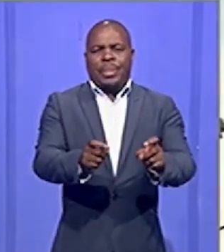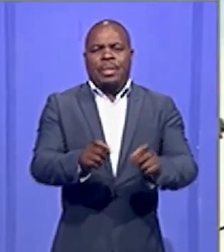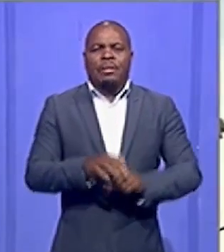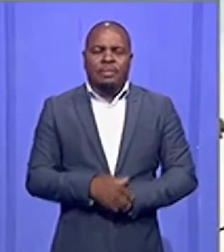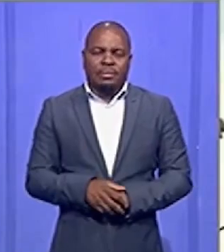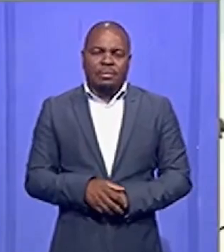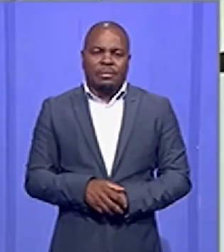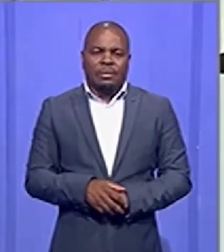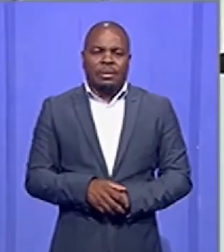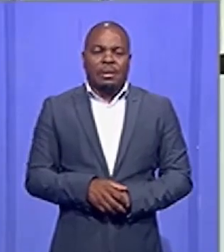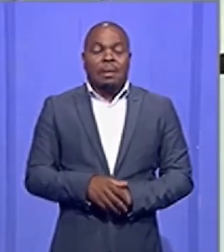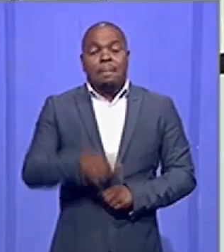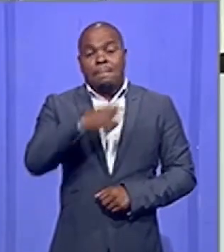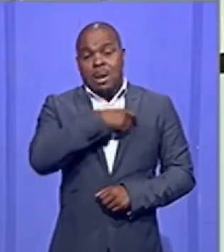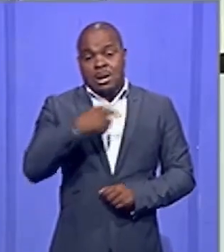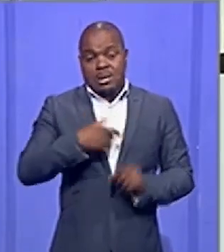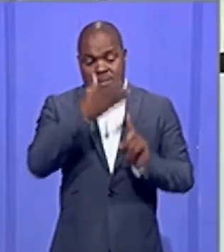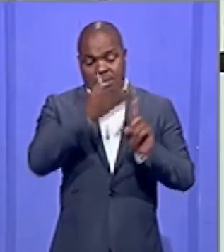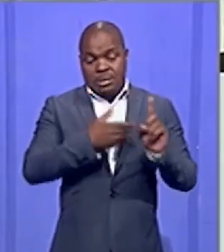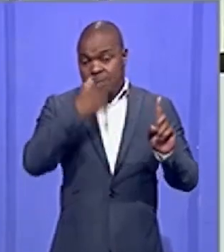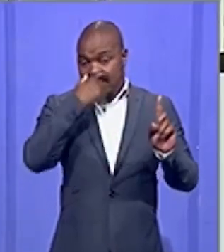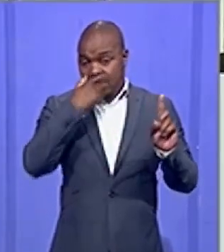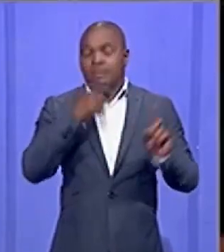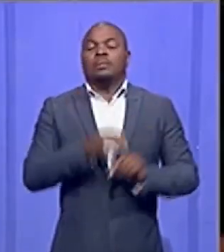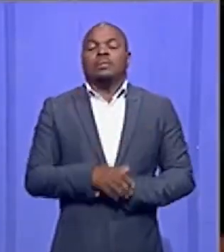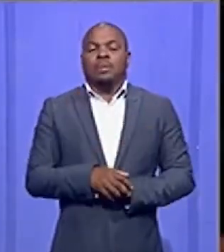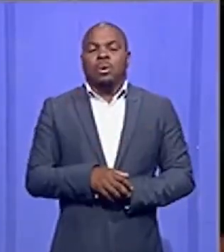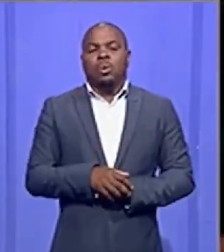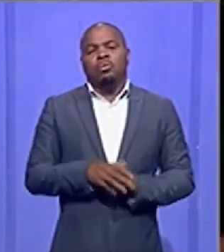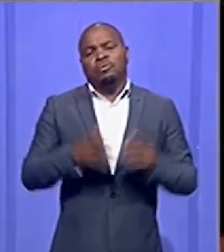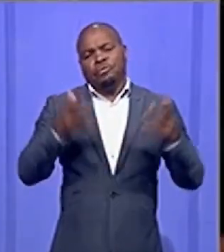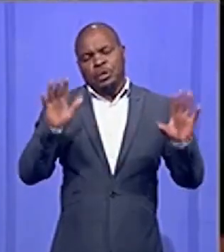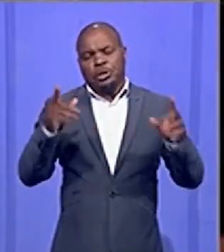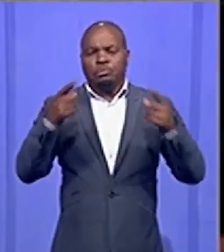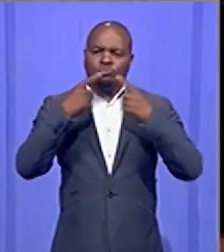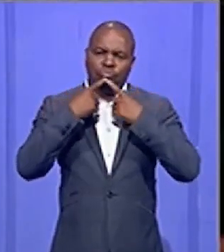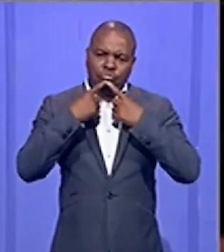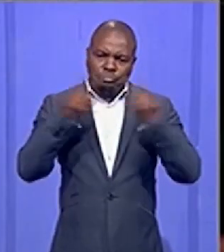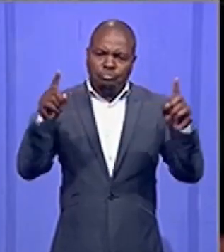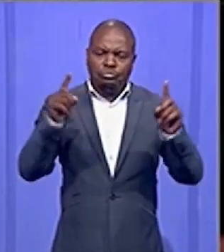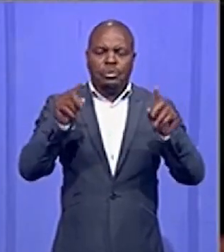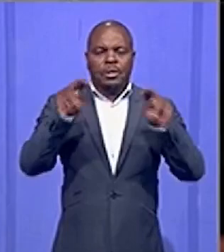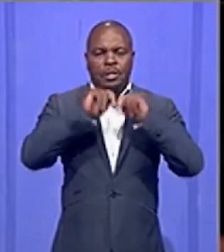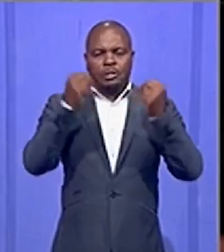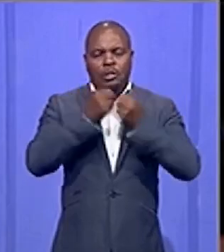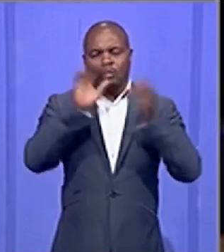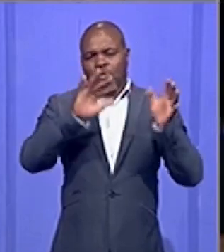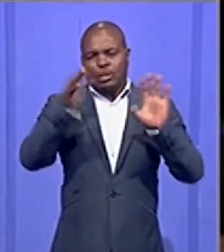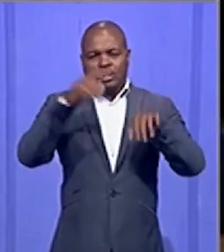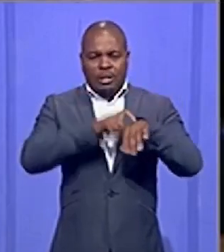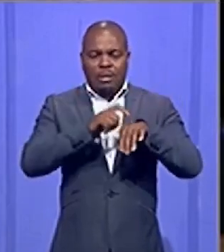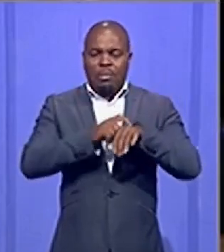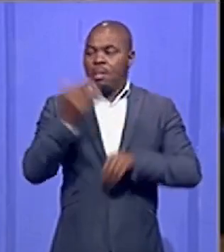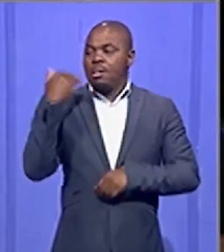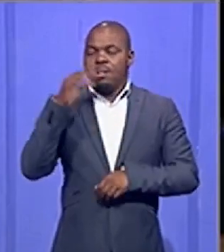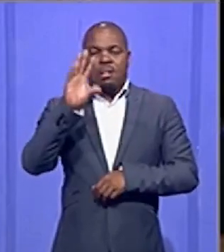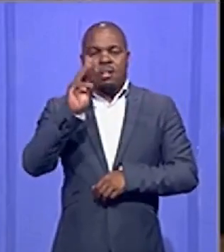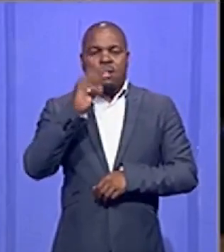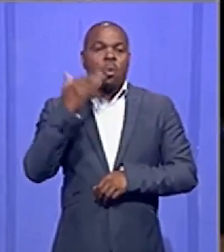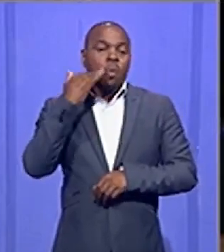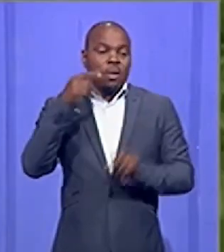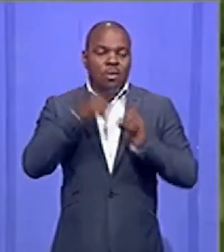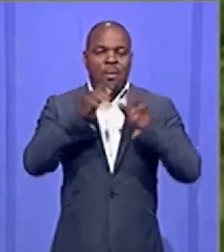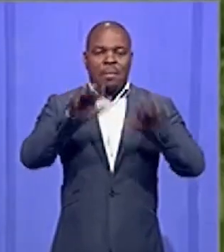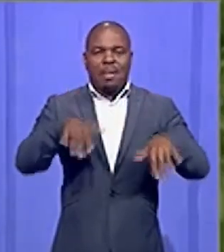nao. Mopresidente Ramaphosa o goeleditse maemo ano ka Labone ka nako ya puo ya gagwe le